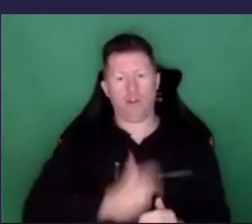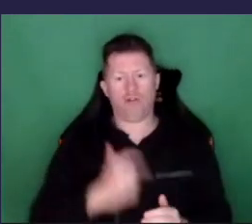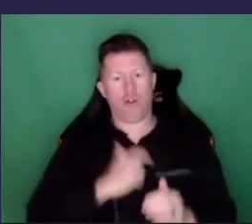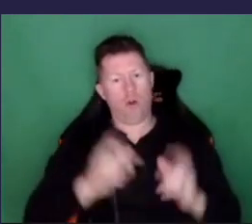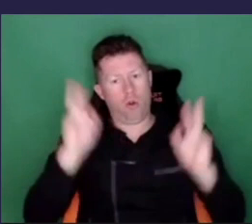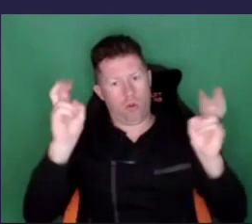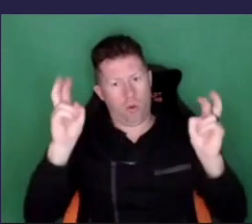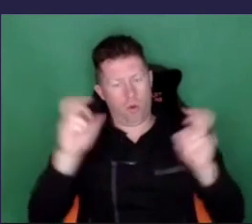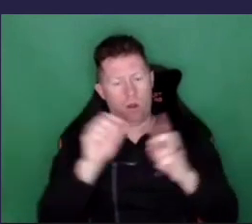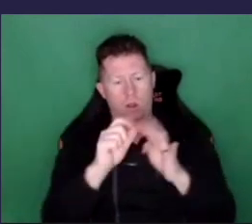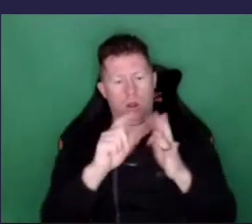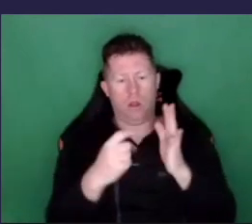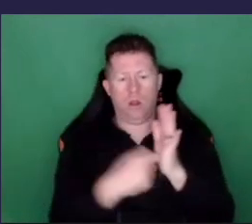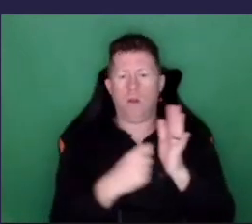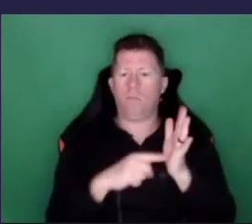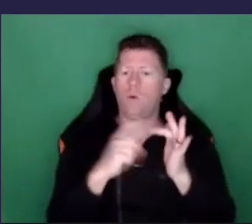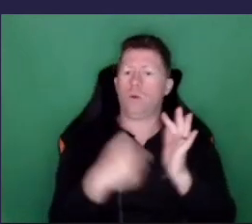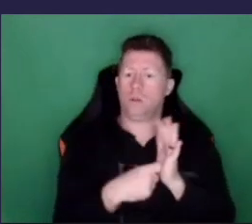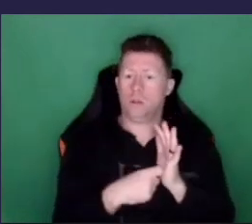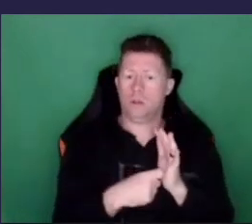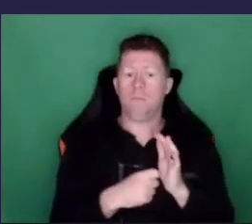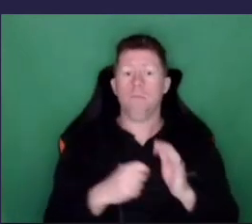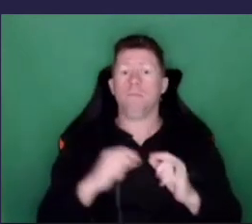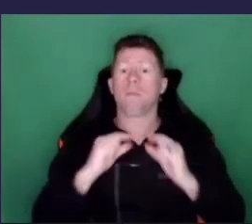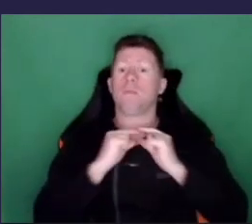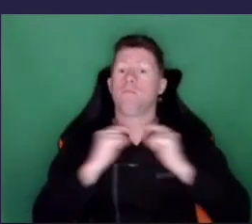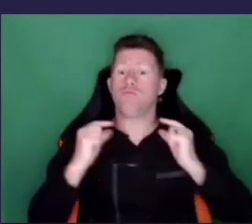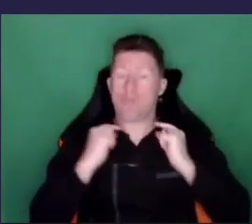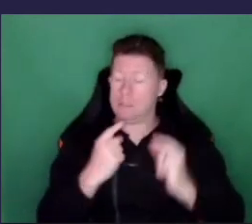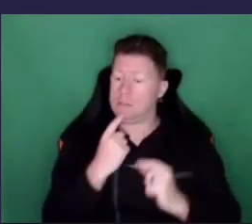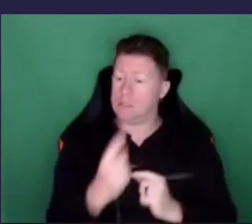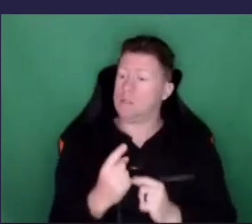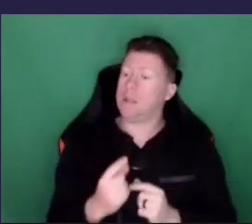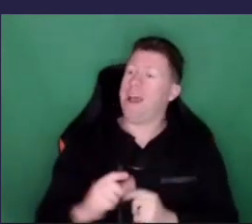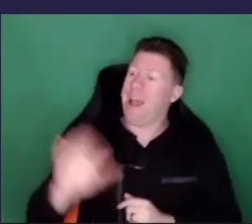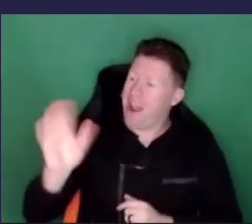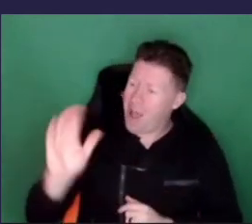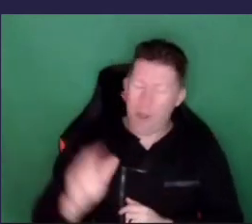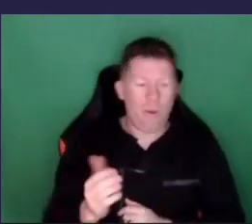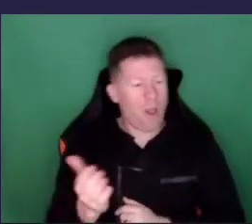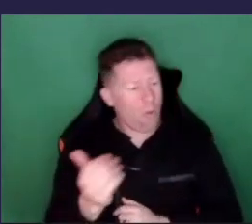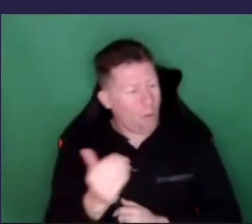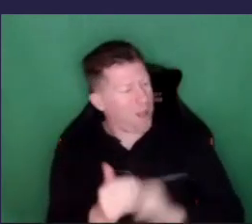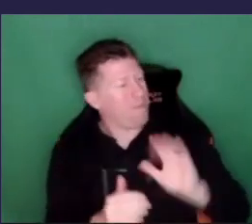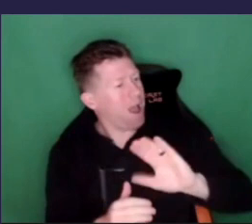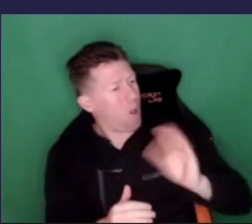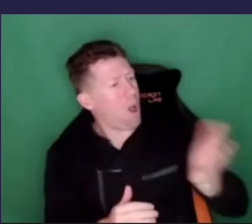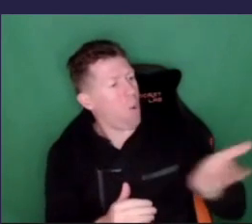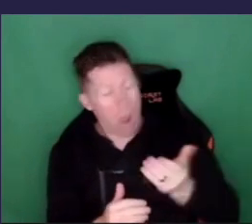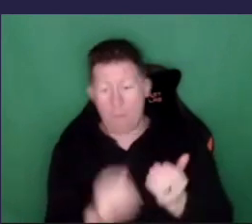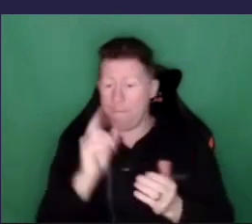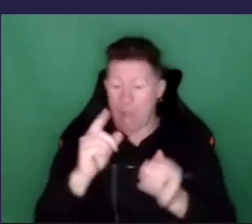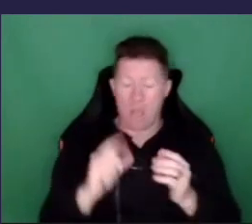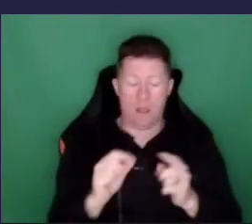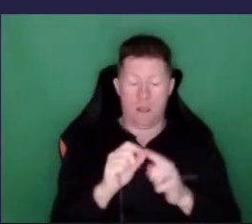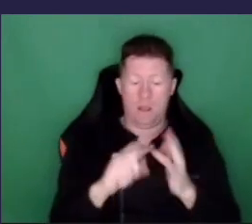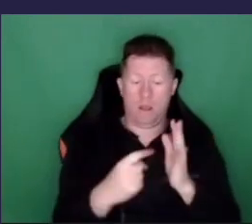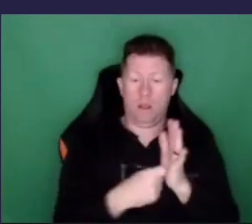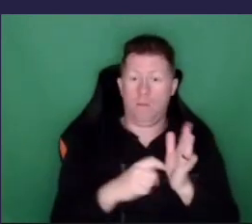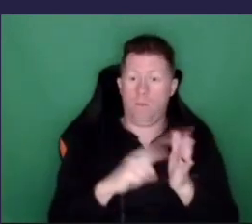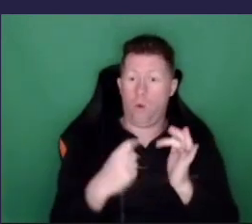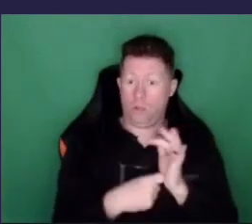priest explained, this is the role not only to greet people and welcome them to the service, but the porter also paid